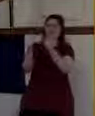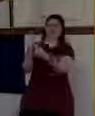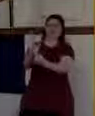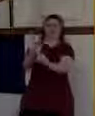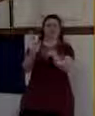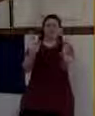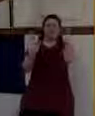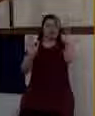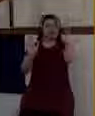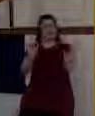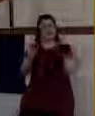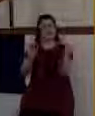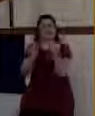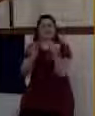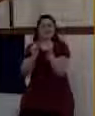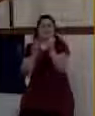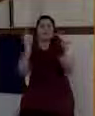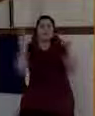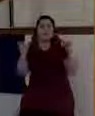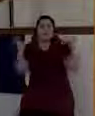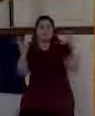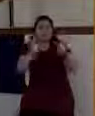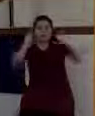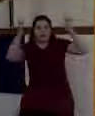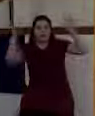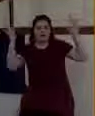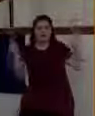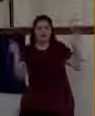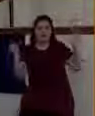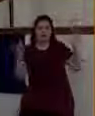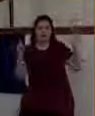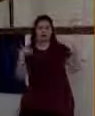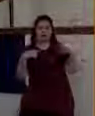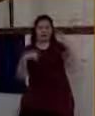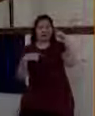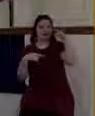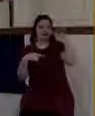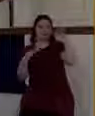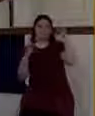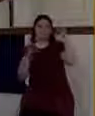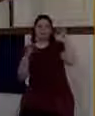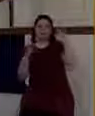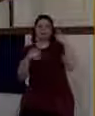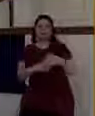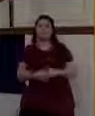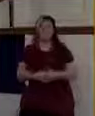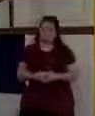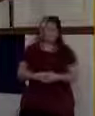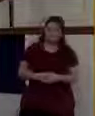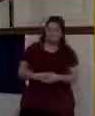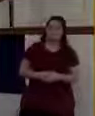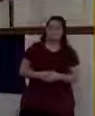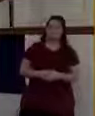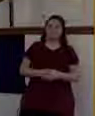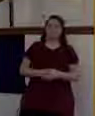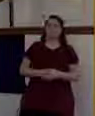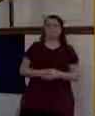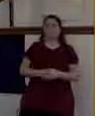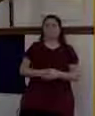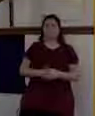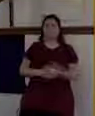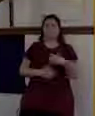as an angel of light. Here this prophet lies to him. He invites them with a seductive temptation.